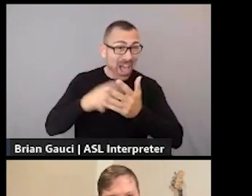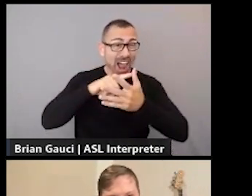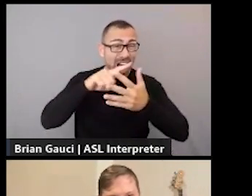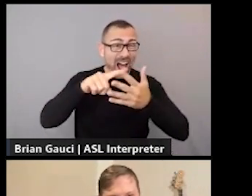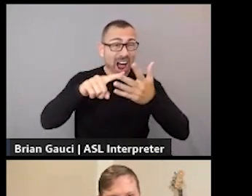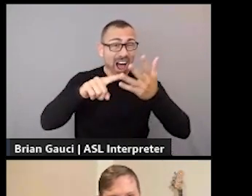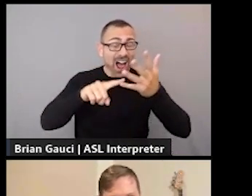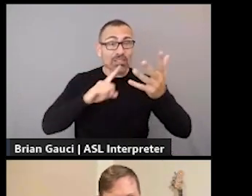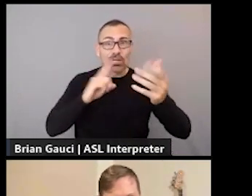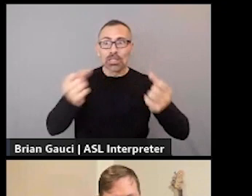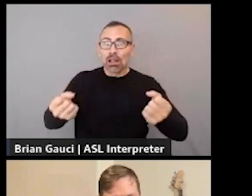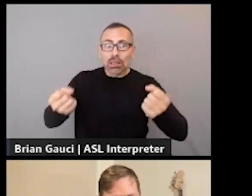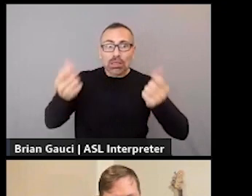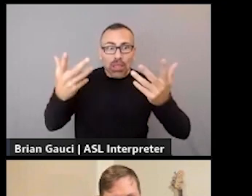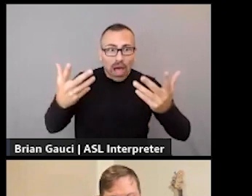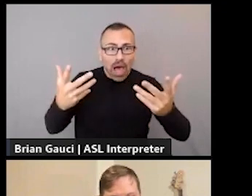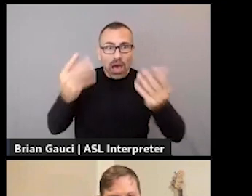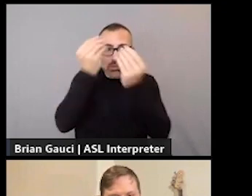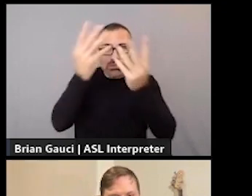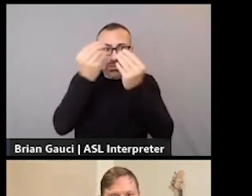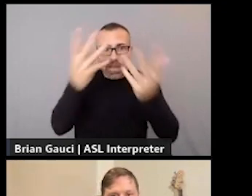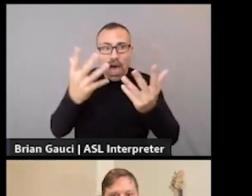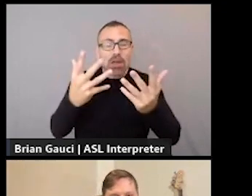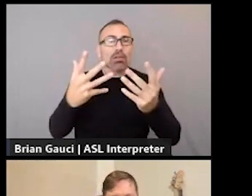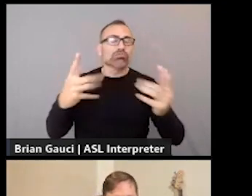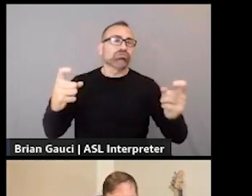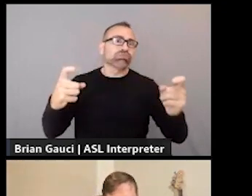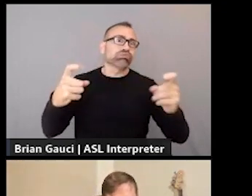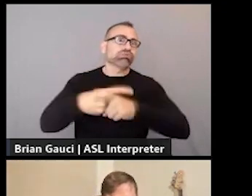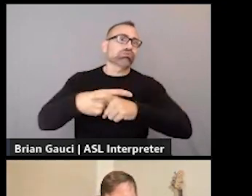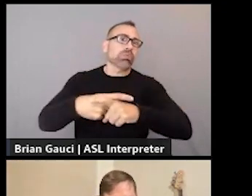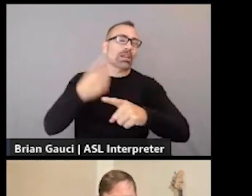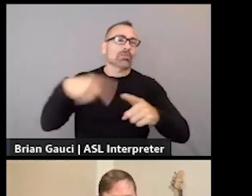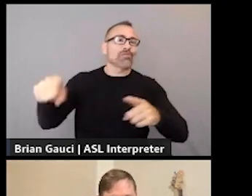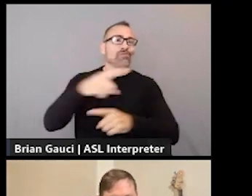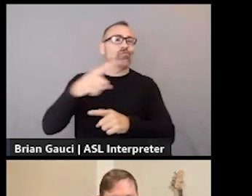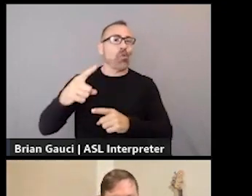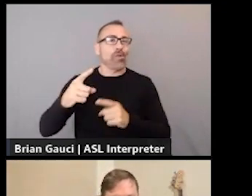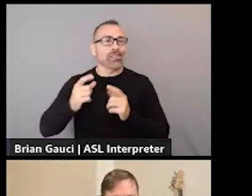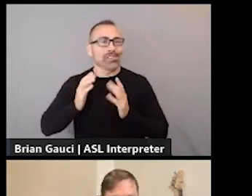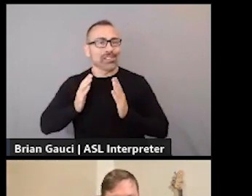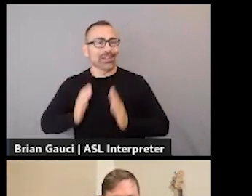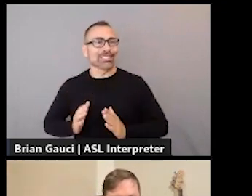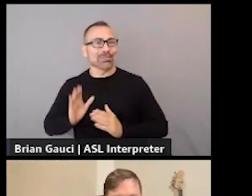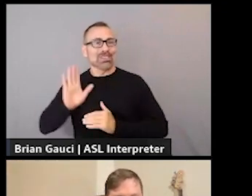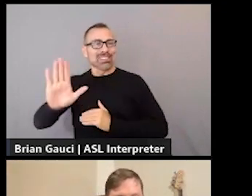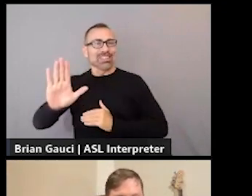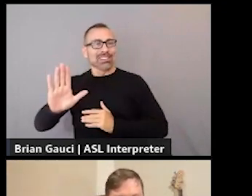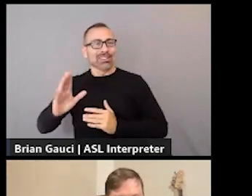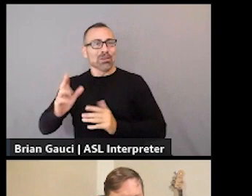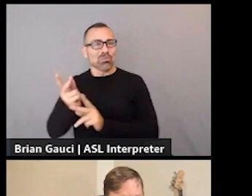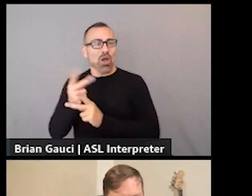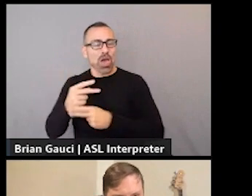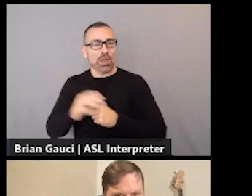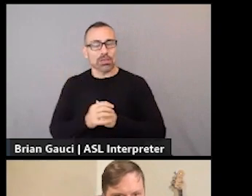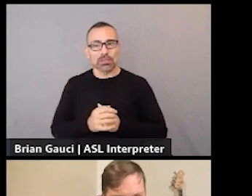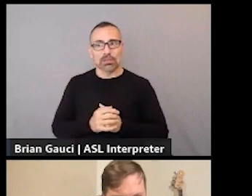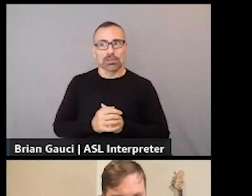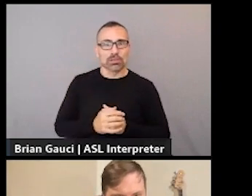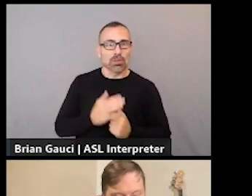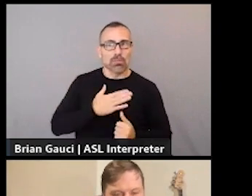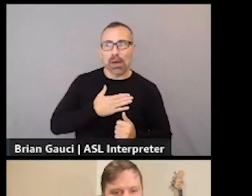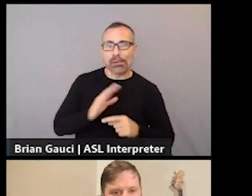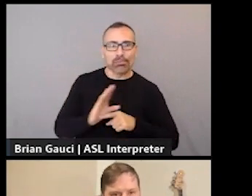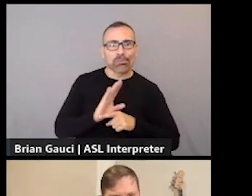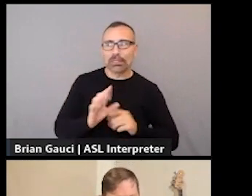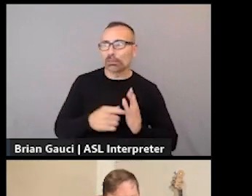of complex data on my consumers and products. So yeah. My business needs insights now. I